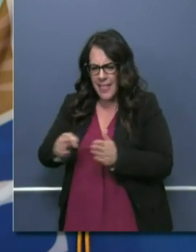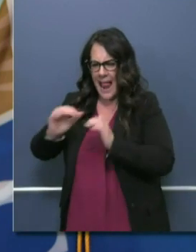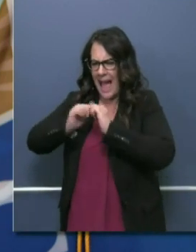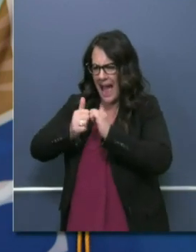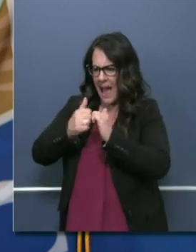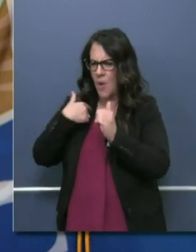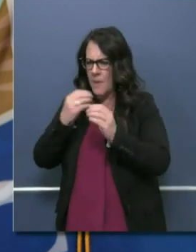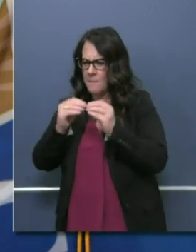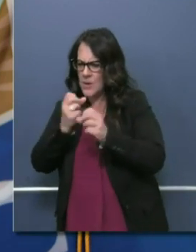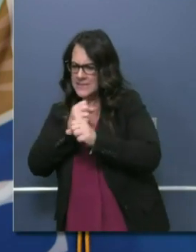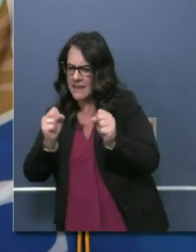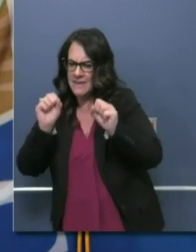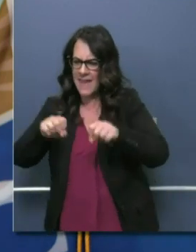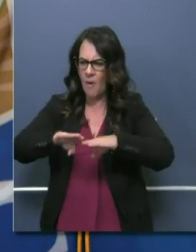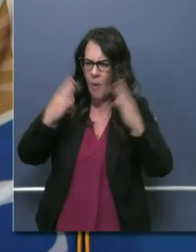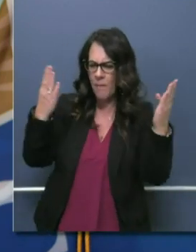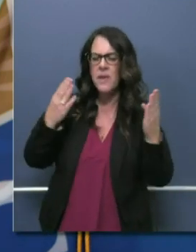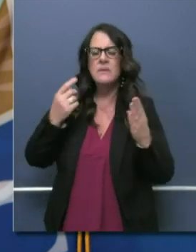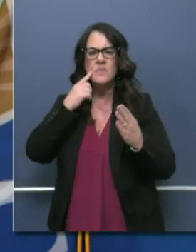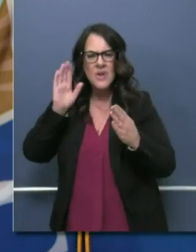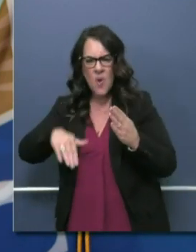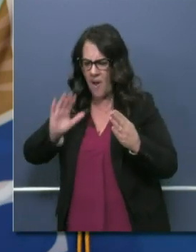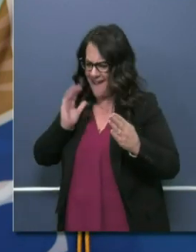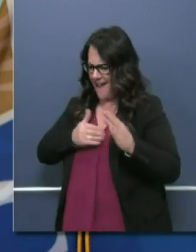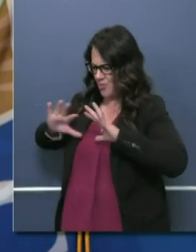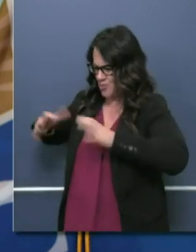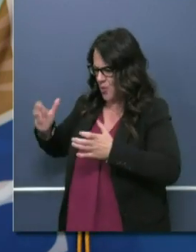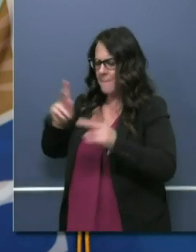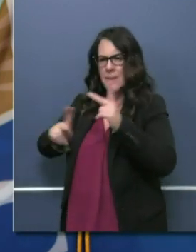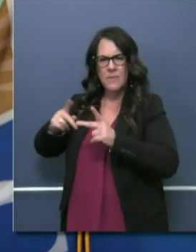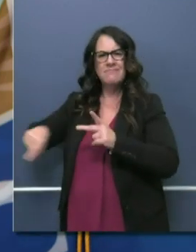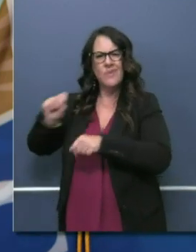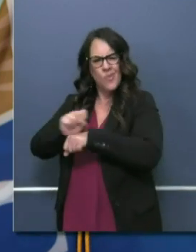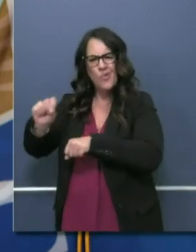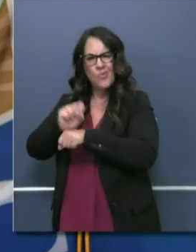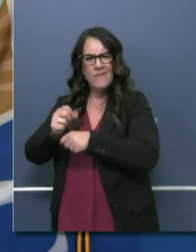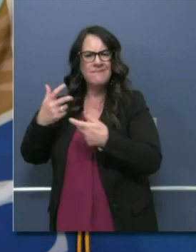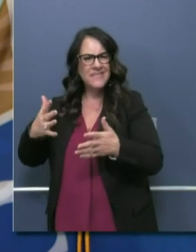have already done, and modifications that we'll need to see